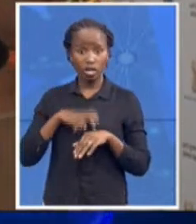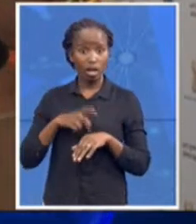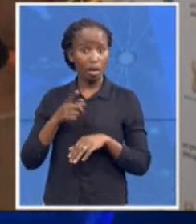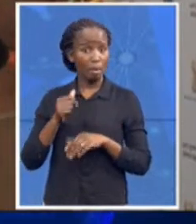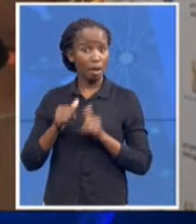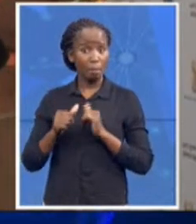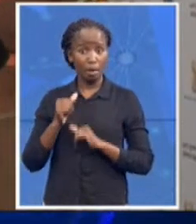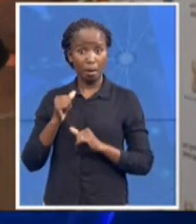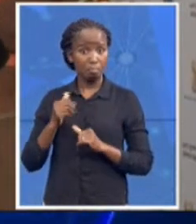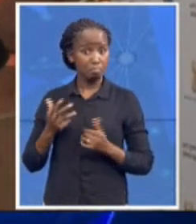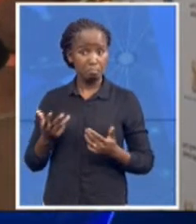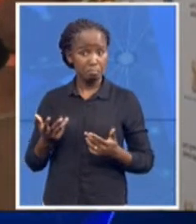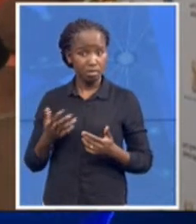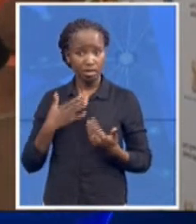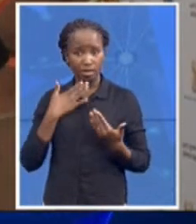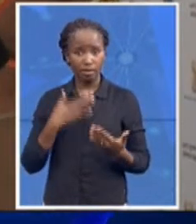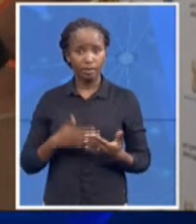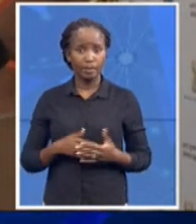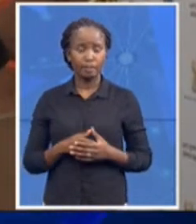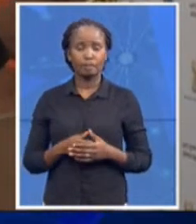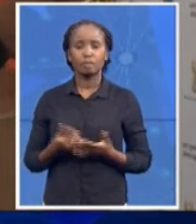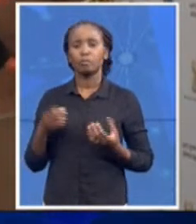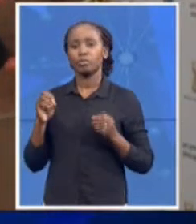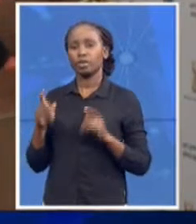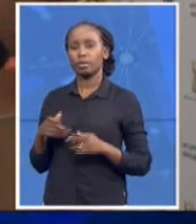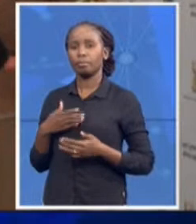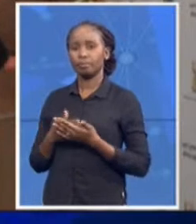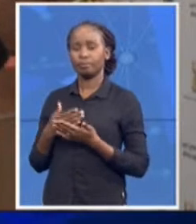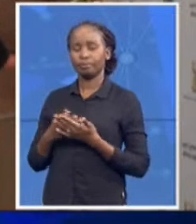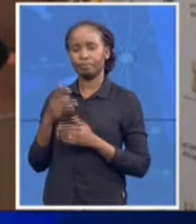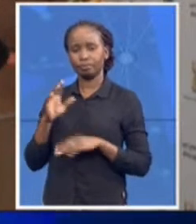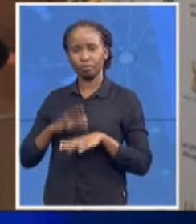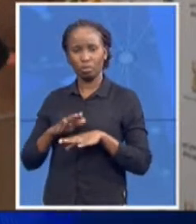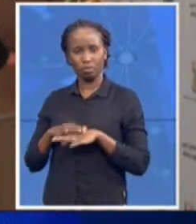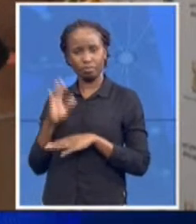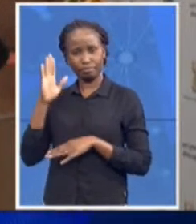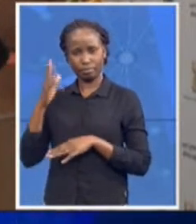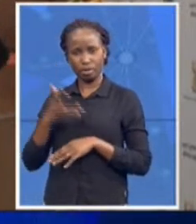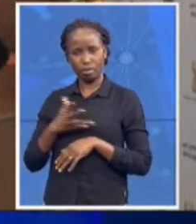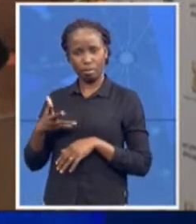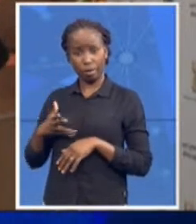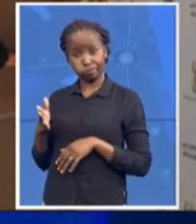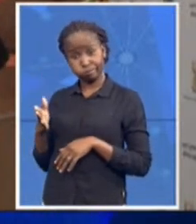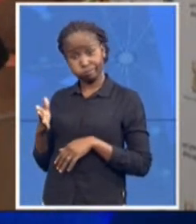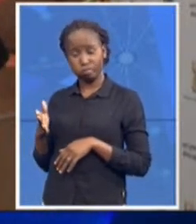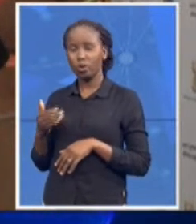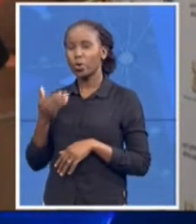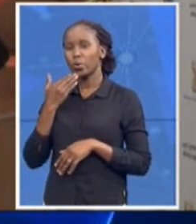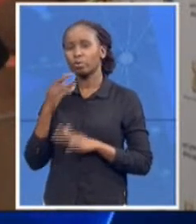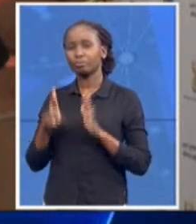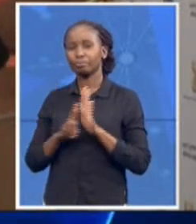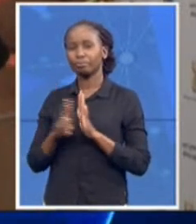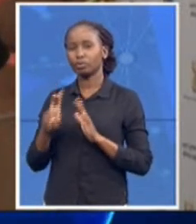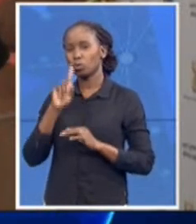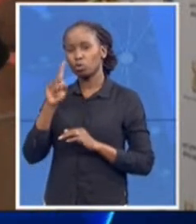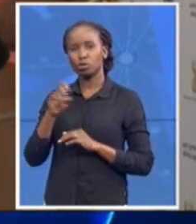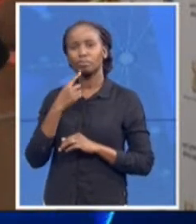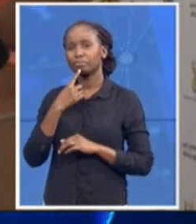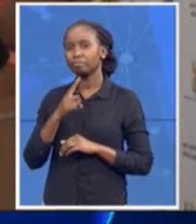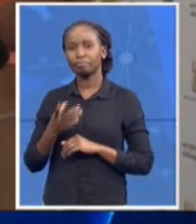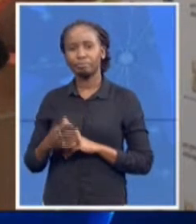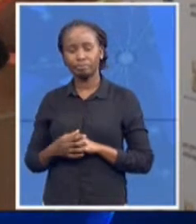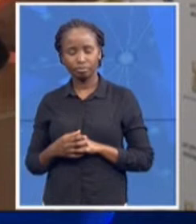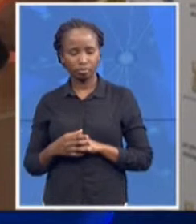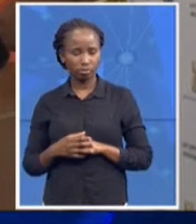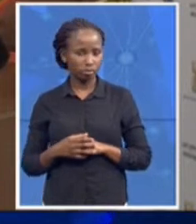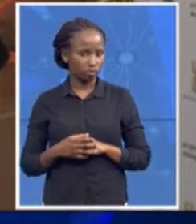is your name and who do you represent, and what is your question? Tsakoma Afi from Newsroom Africa. I've got a few questions